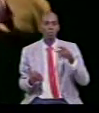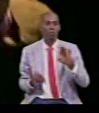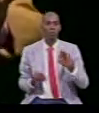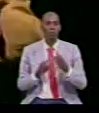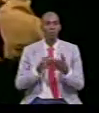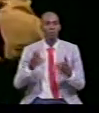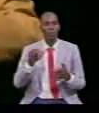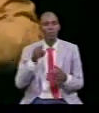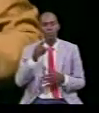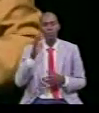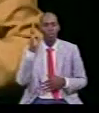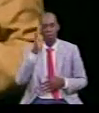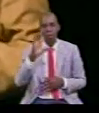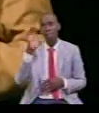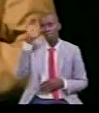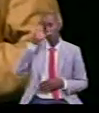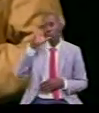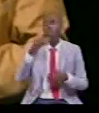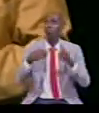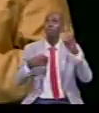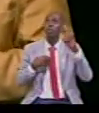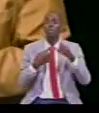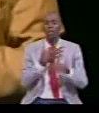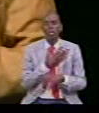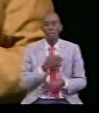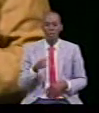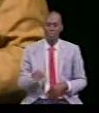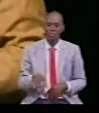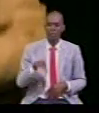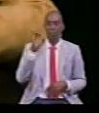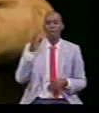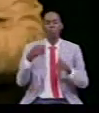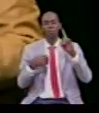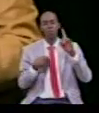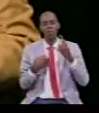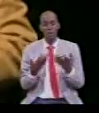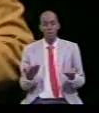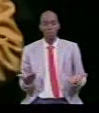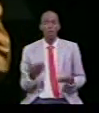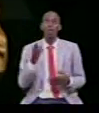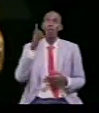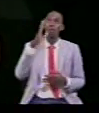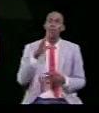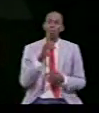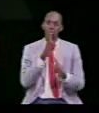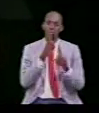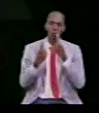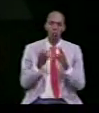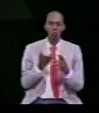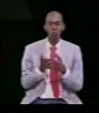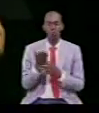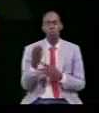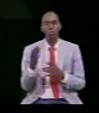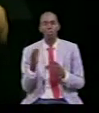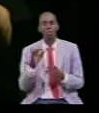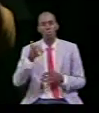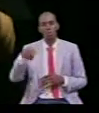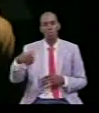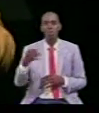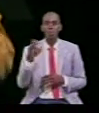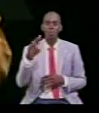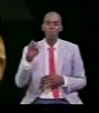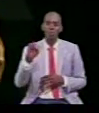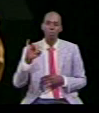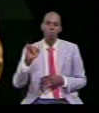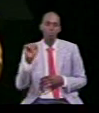and find me. Here is God talking through Jeremiah. He said, if you need forgiveness, you shall